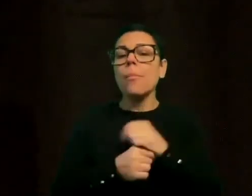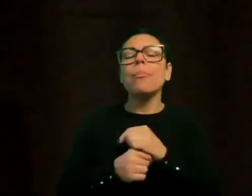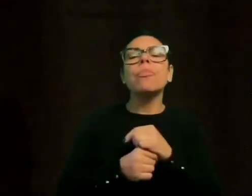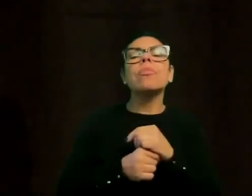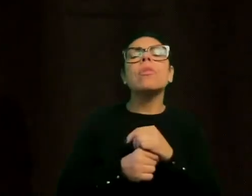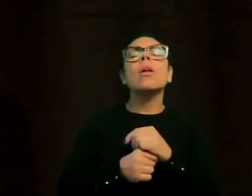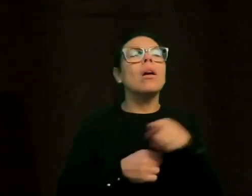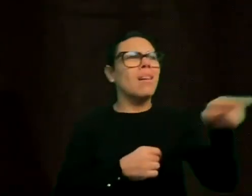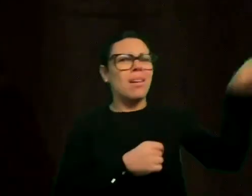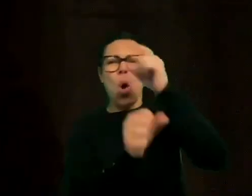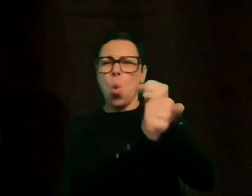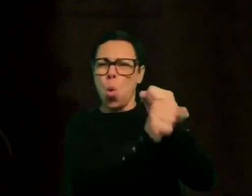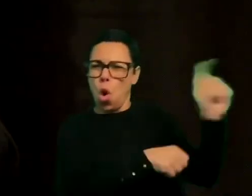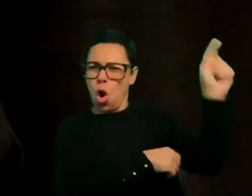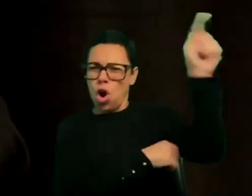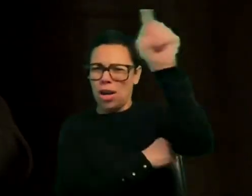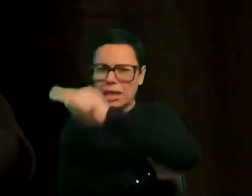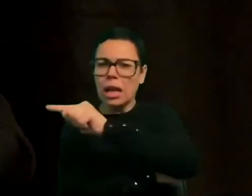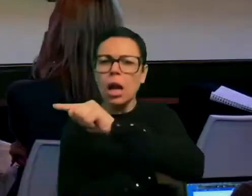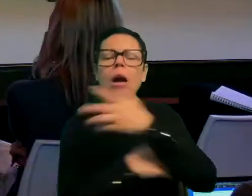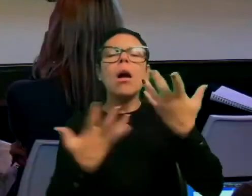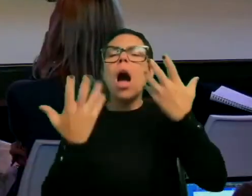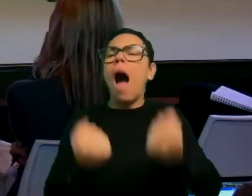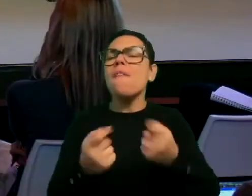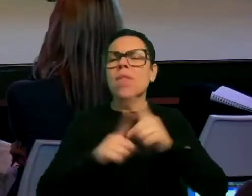Does it also mean that the Commission, where they're also